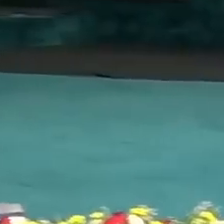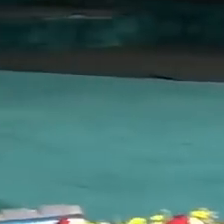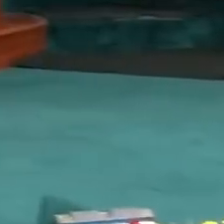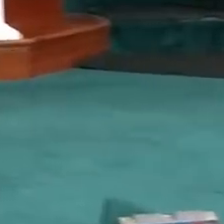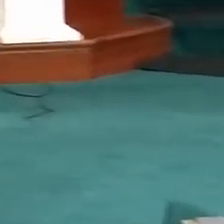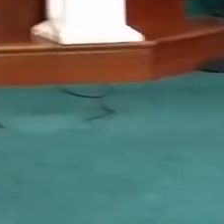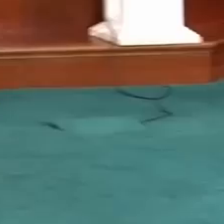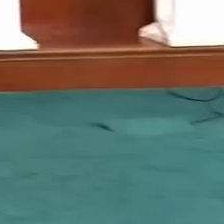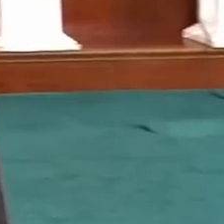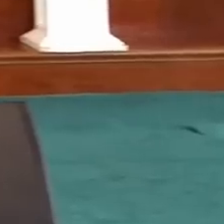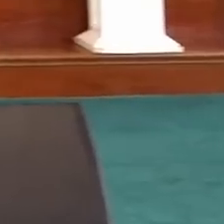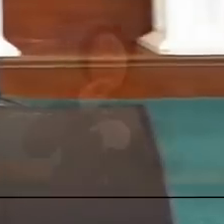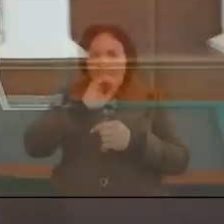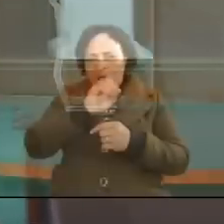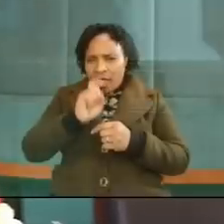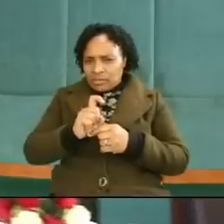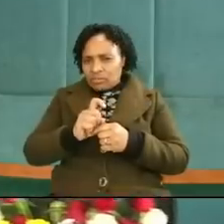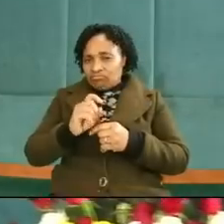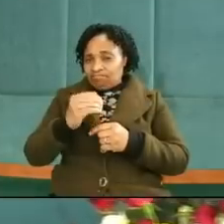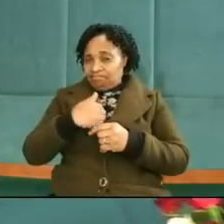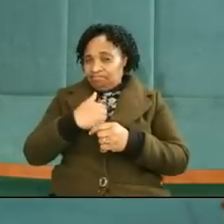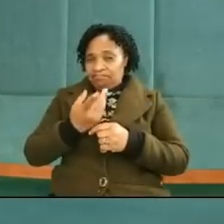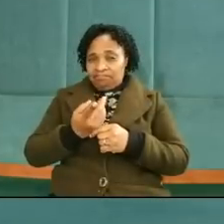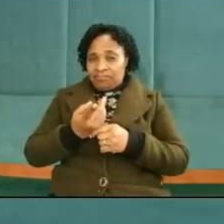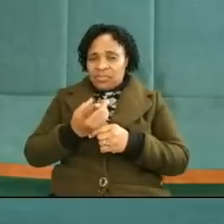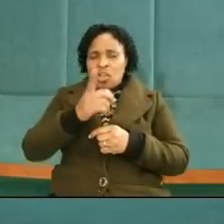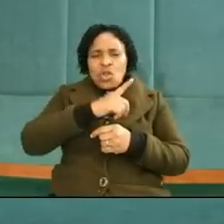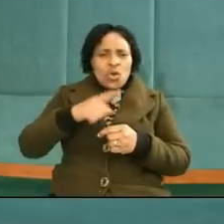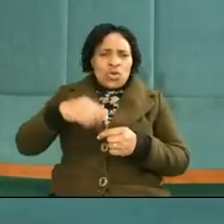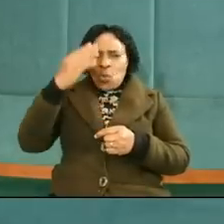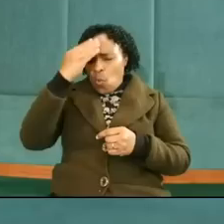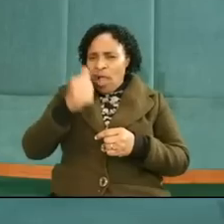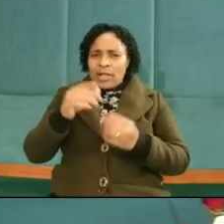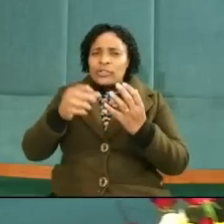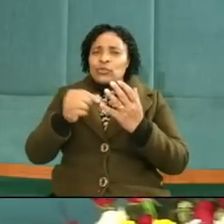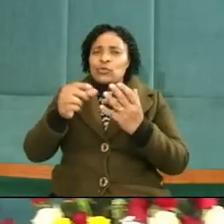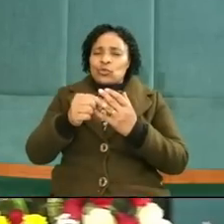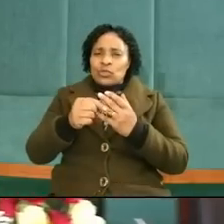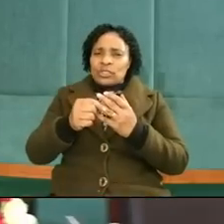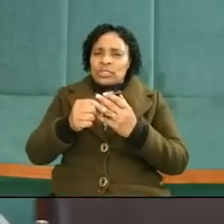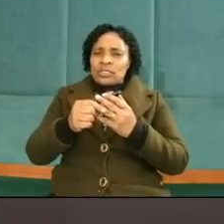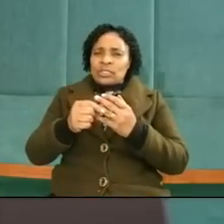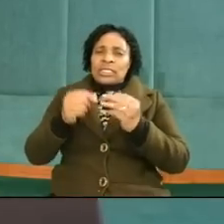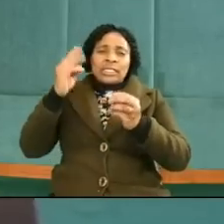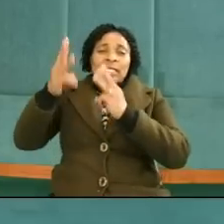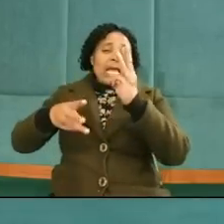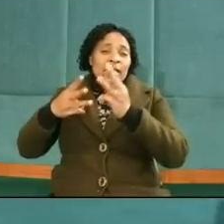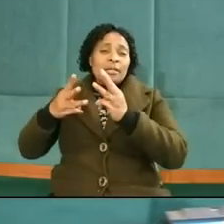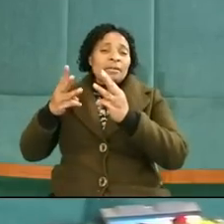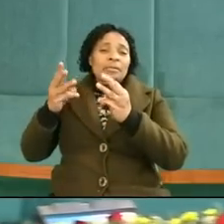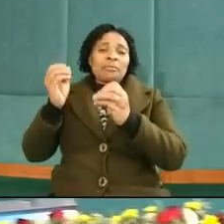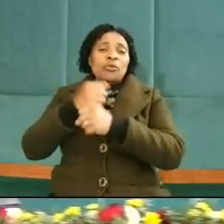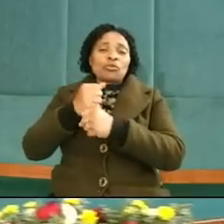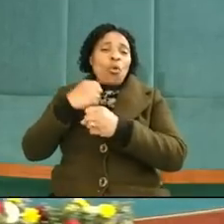And I started to ask a couple of questions. Lord, why did you choose to tell us which sign not to worry about and